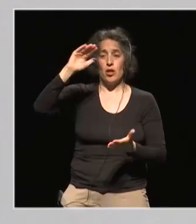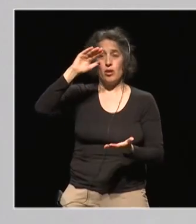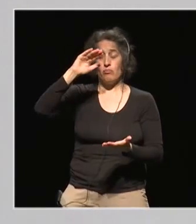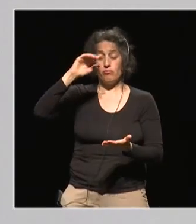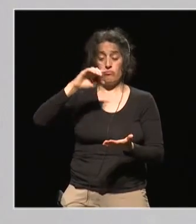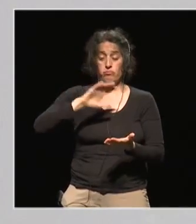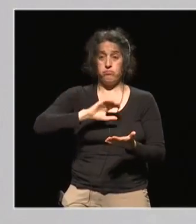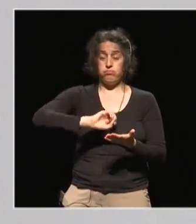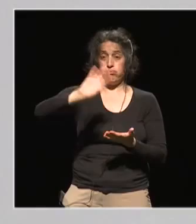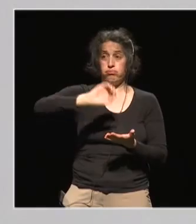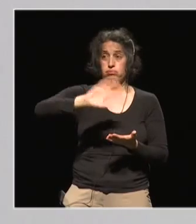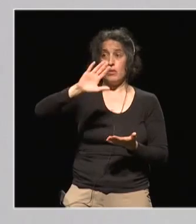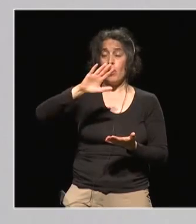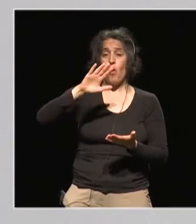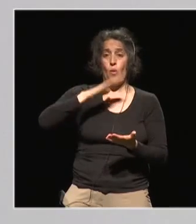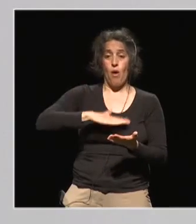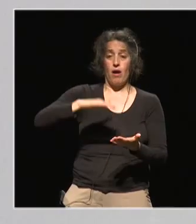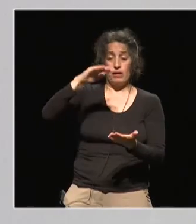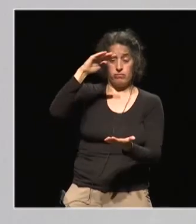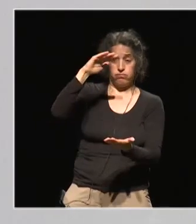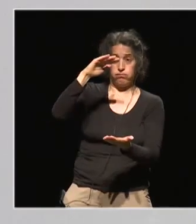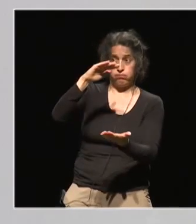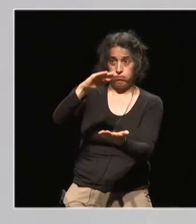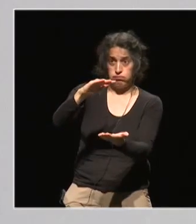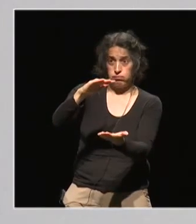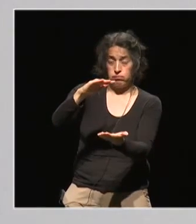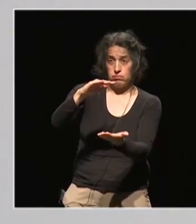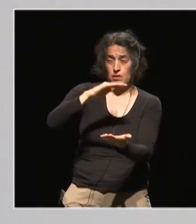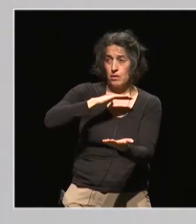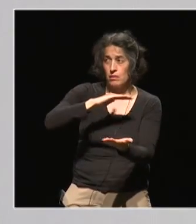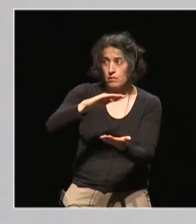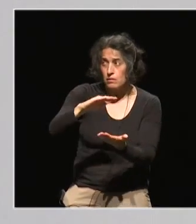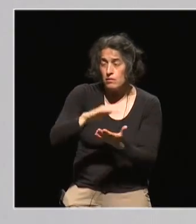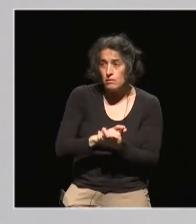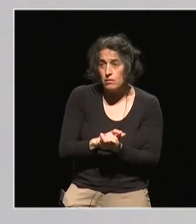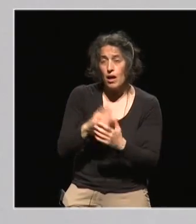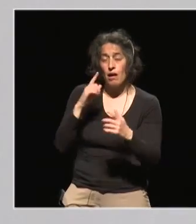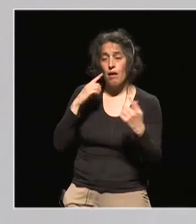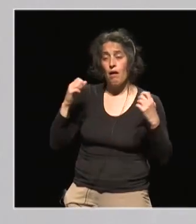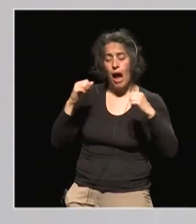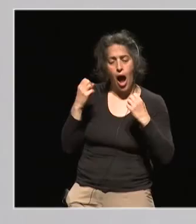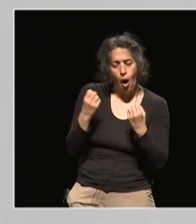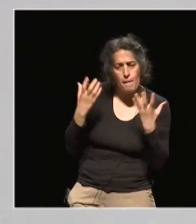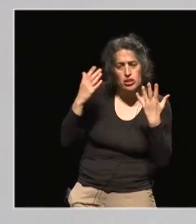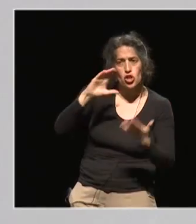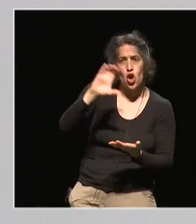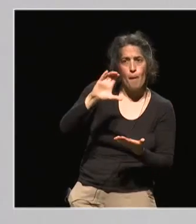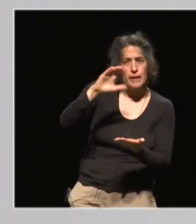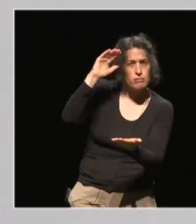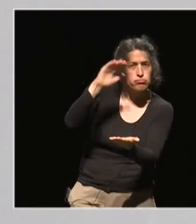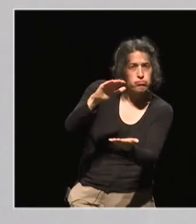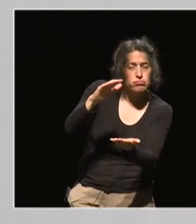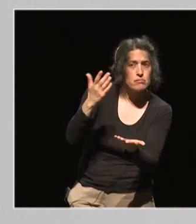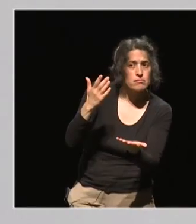2025, achieving a middle income status. It goes beyond even. The final target for our green economy for